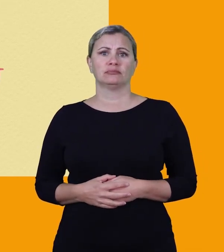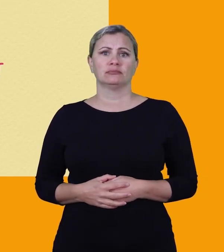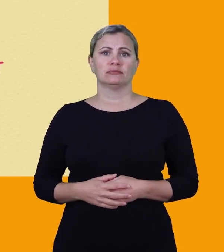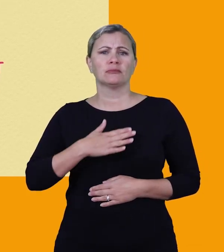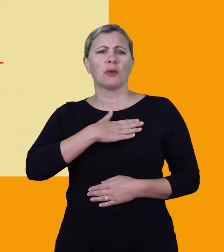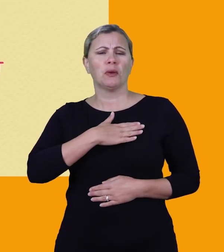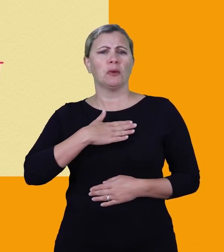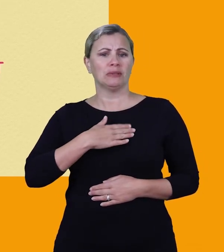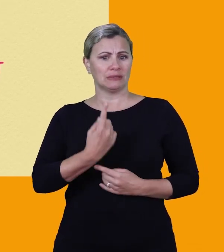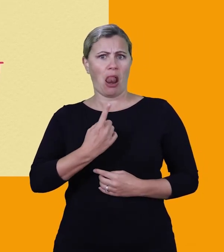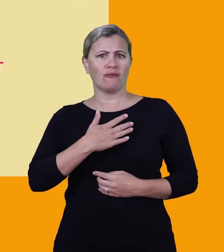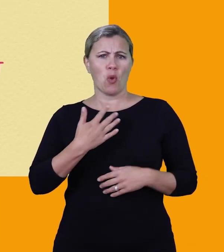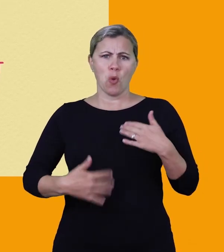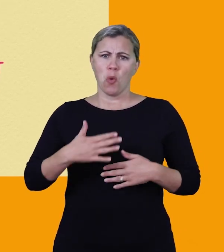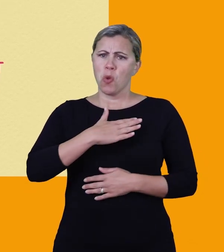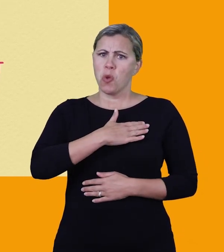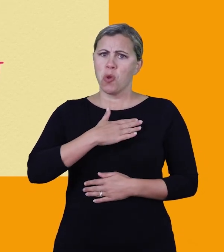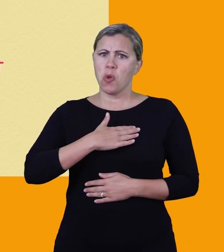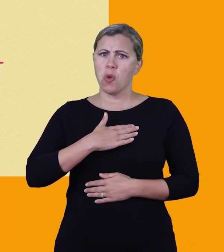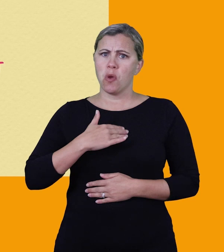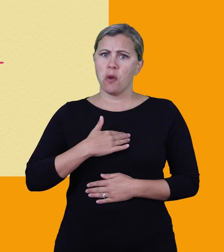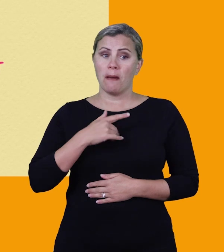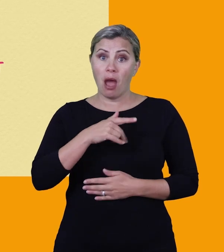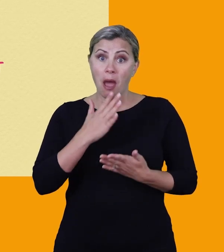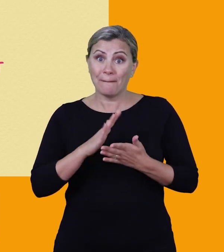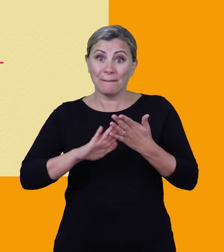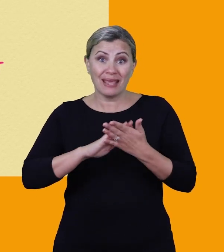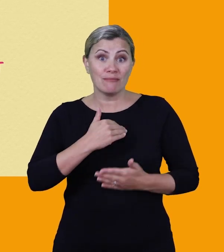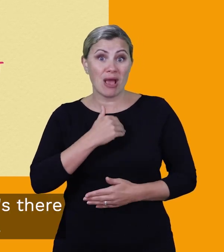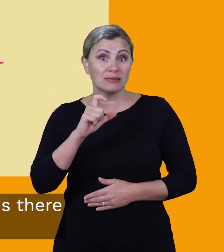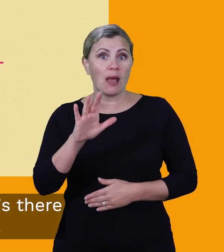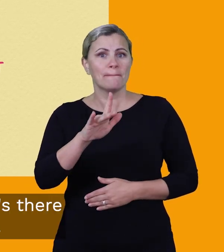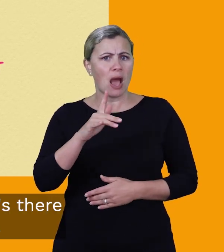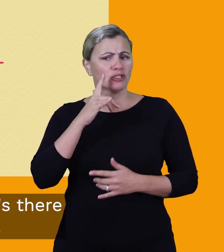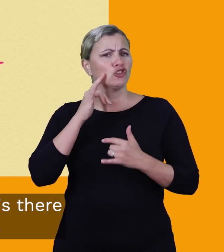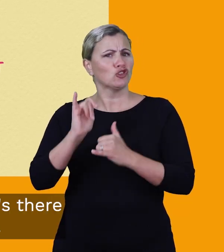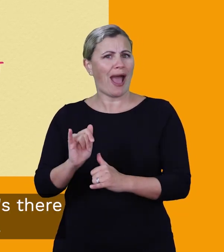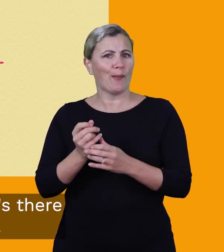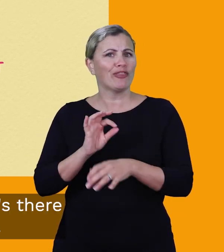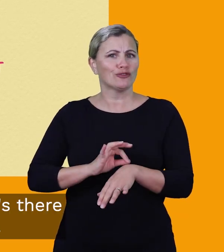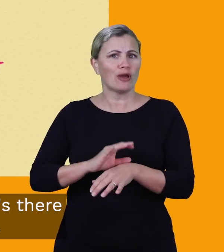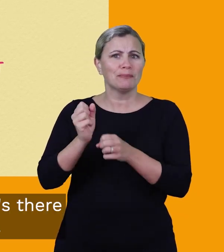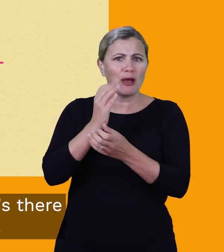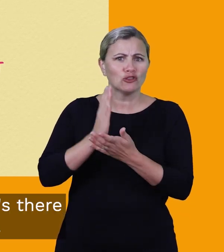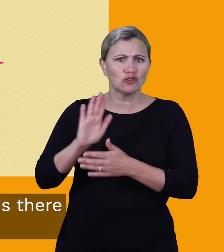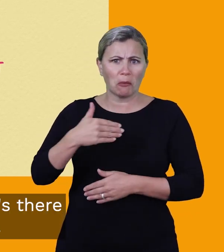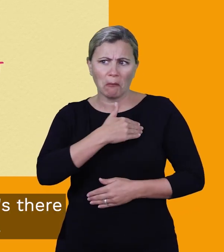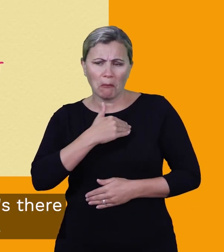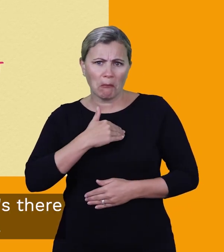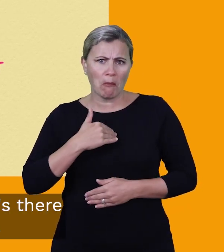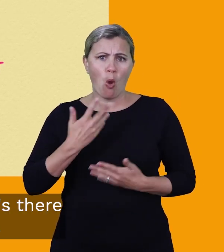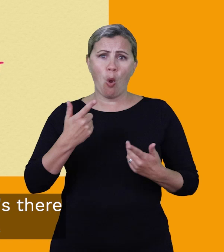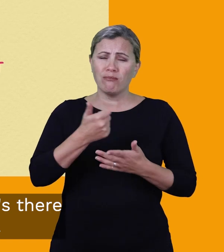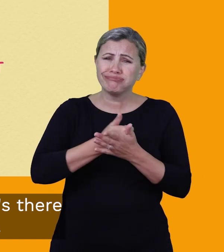On its own, pain in your breasts is not usually a sign of breast cancer, but look out for pain in your breast or armpit that's there all